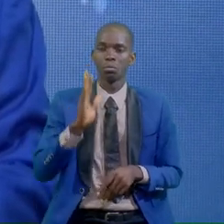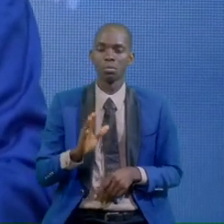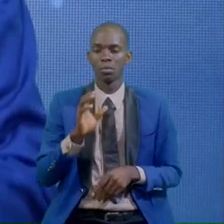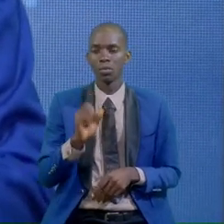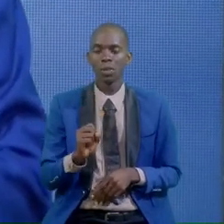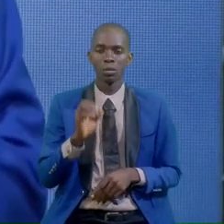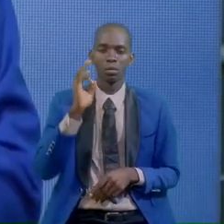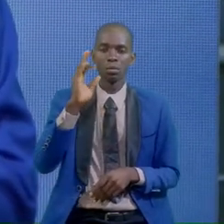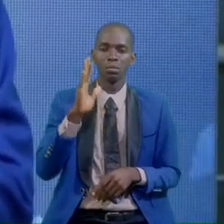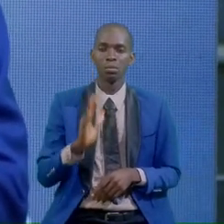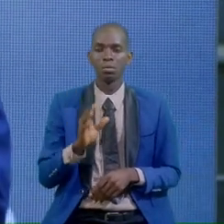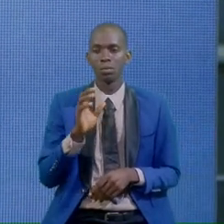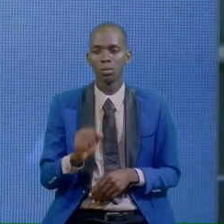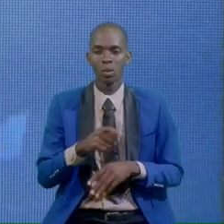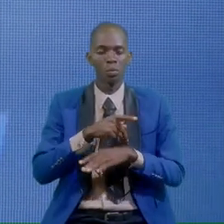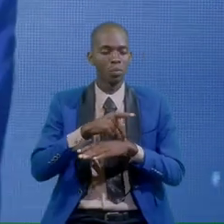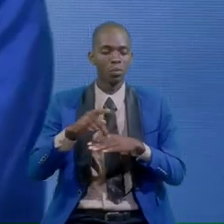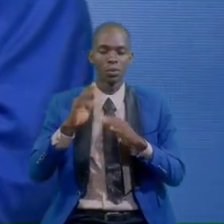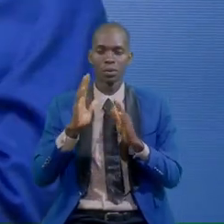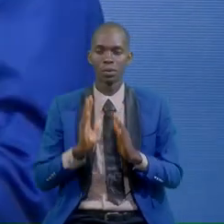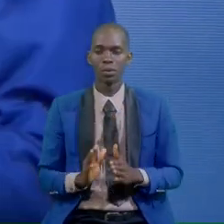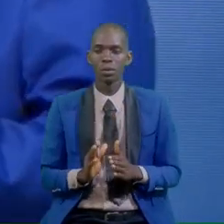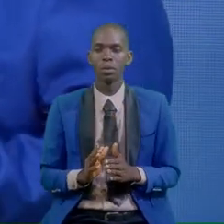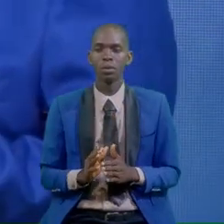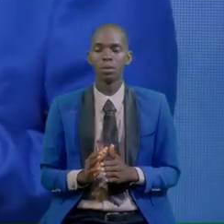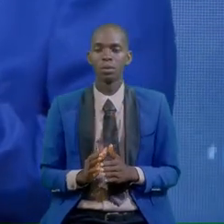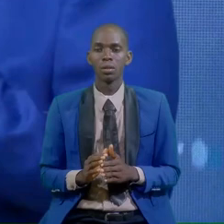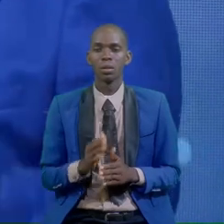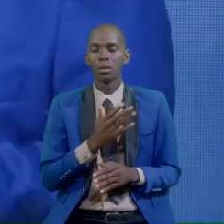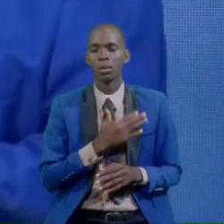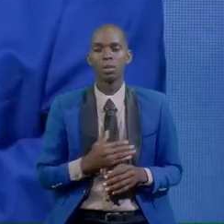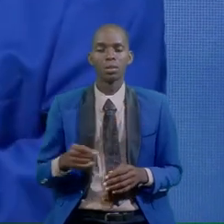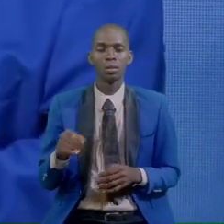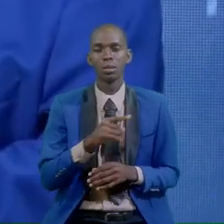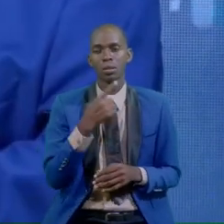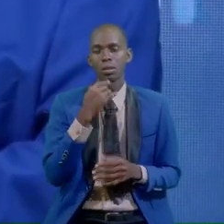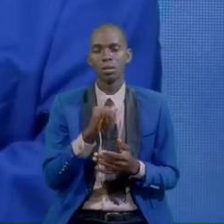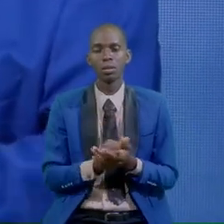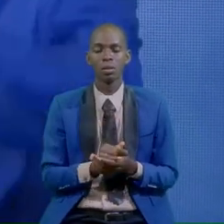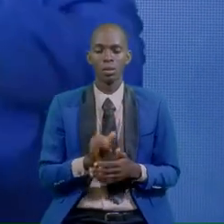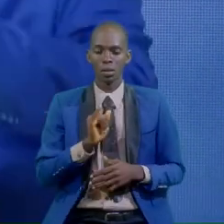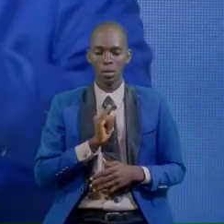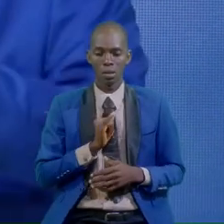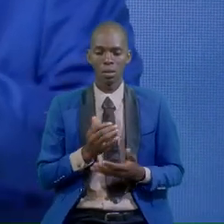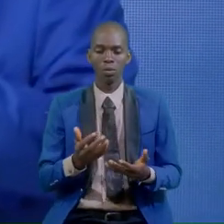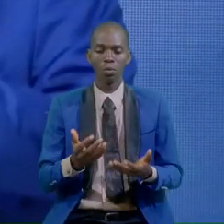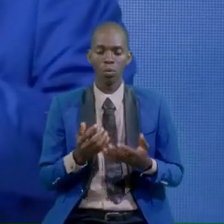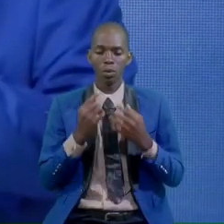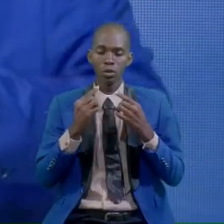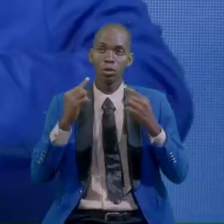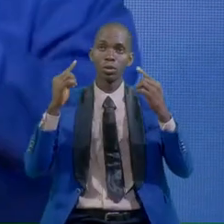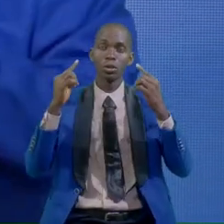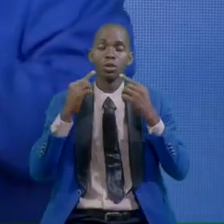pastors, professionals, and you say, I want success. Success is